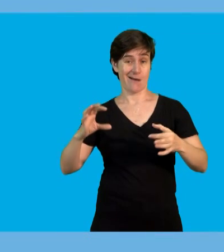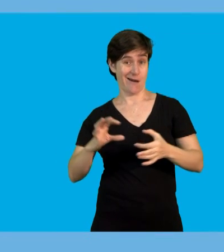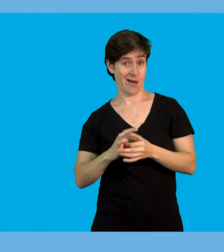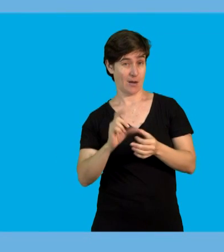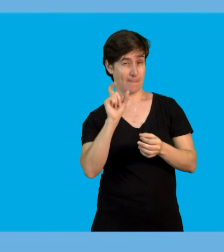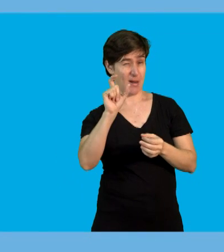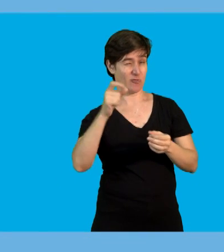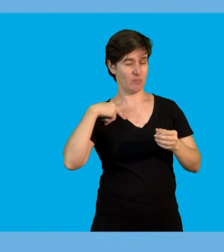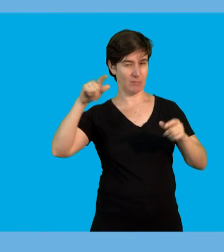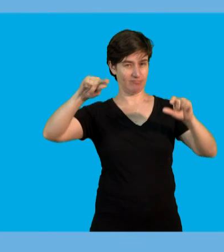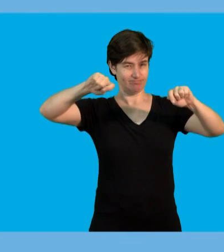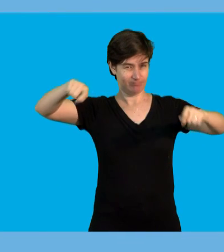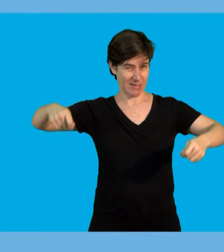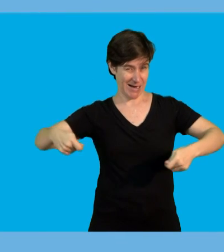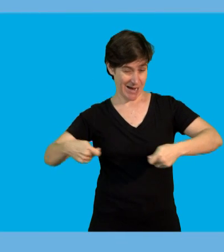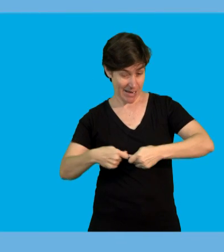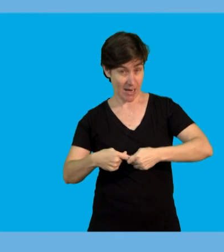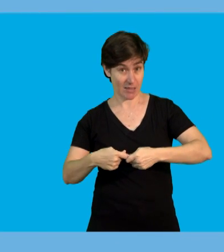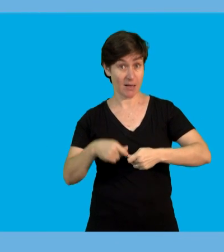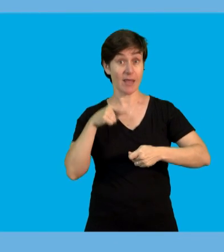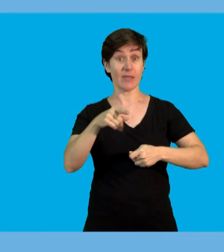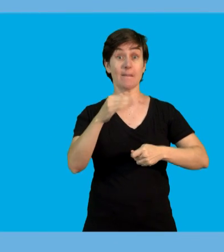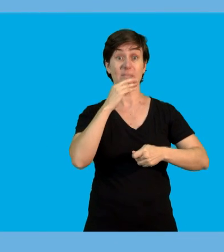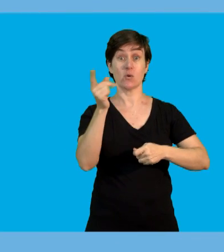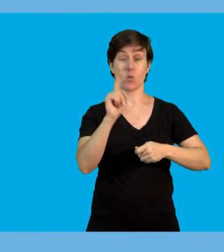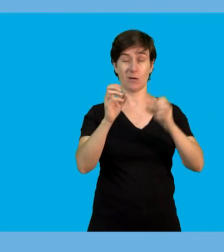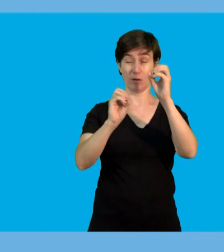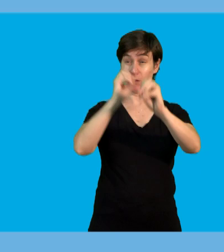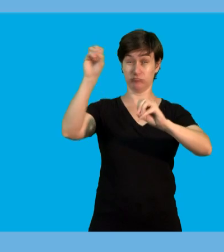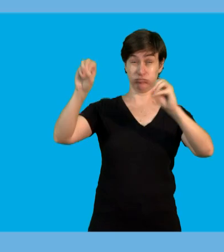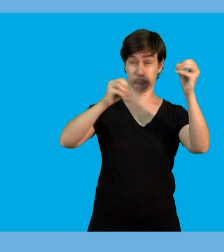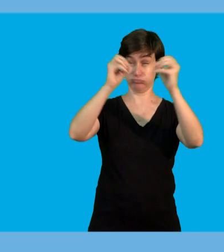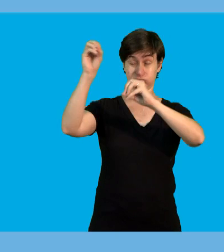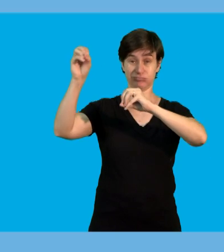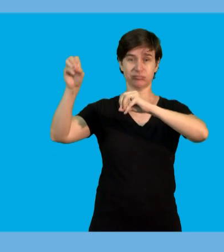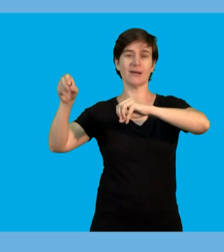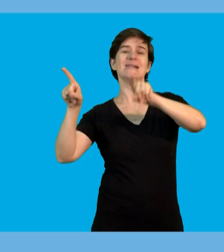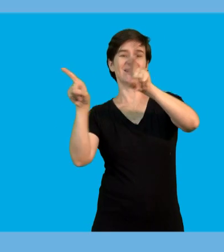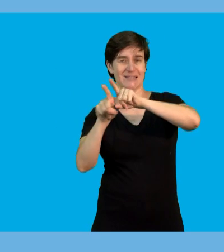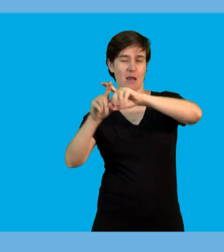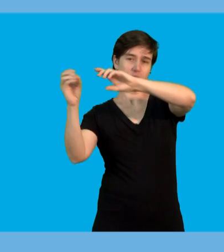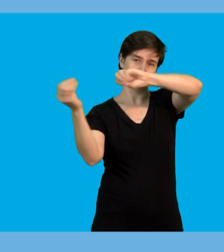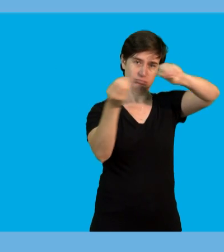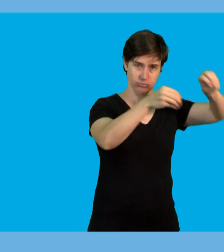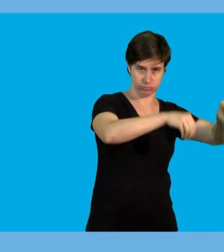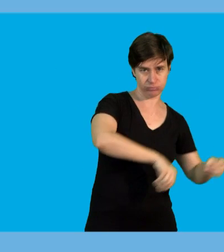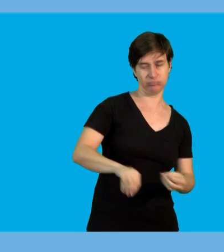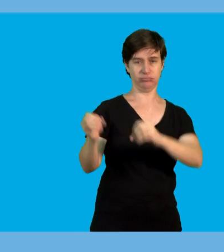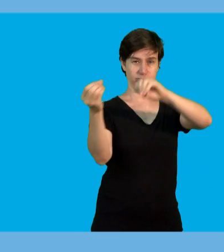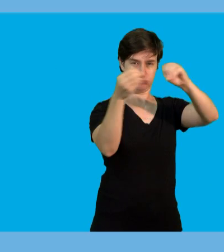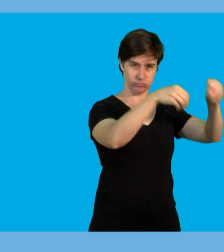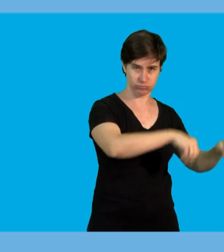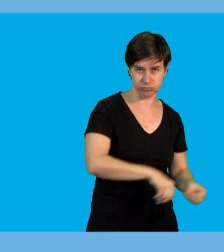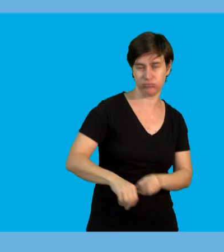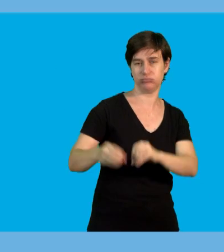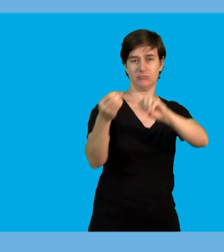battery or connecting the energy source in this case, the electrons will then start to move in a certain general direction. And they are moving at